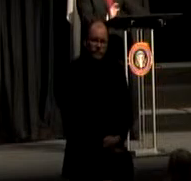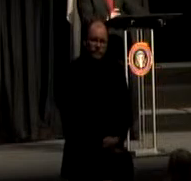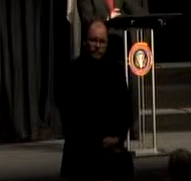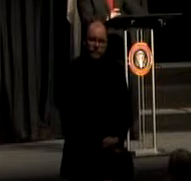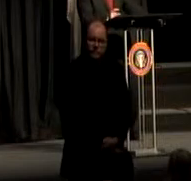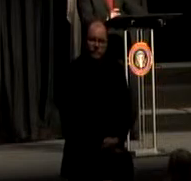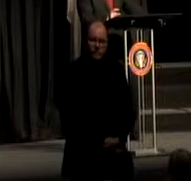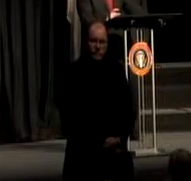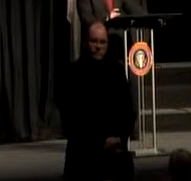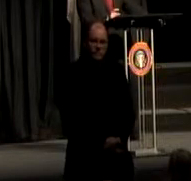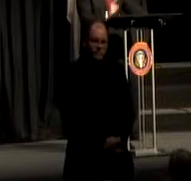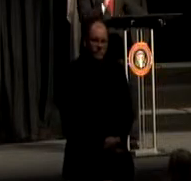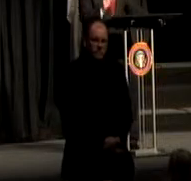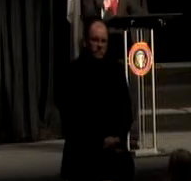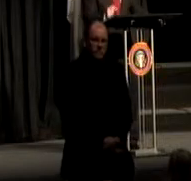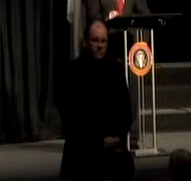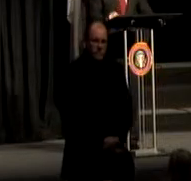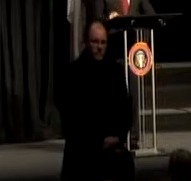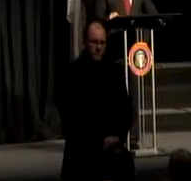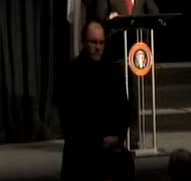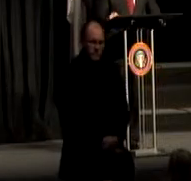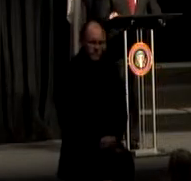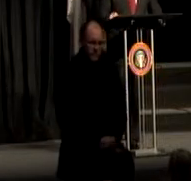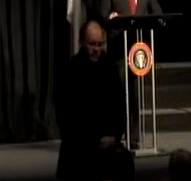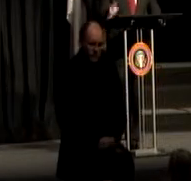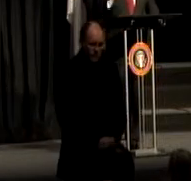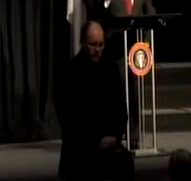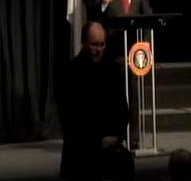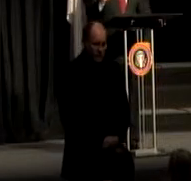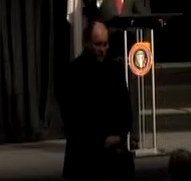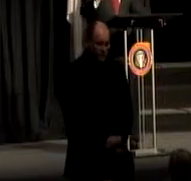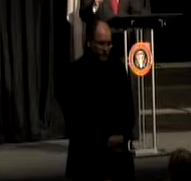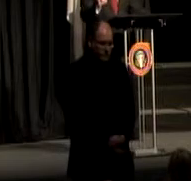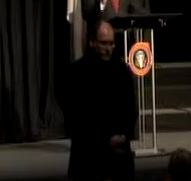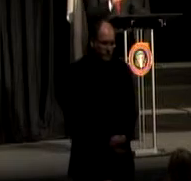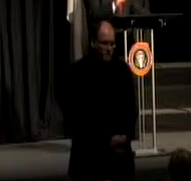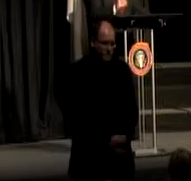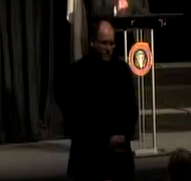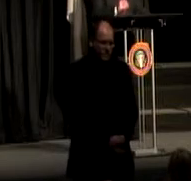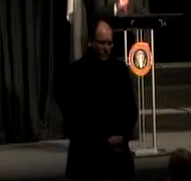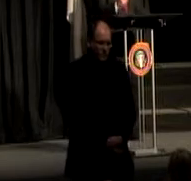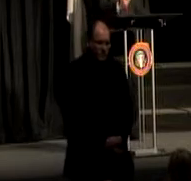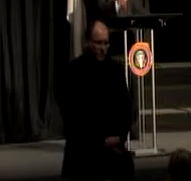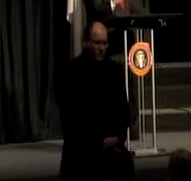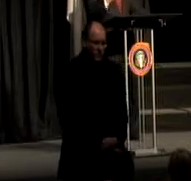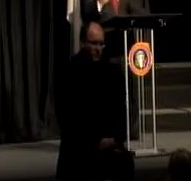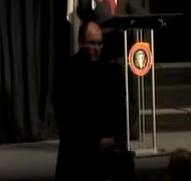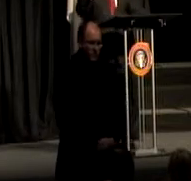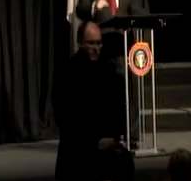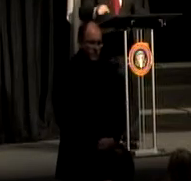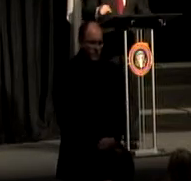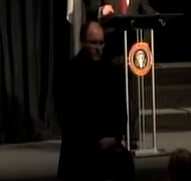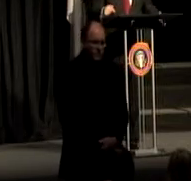being met. She ran back into the city. She went into the city, and she told everyone that she knew to come out